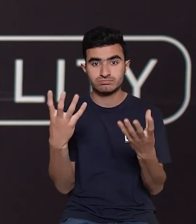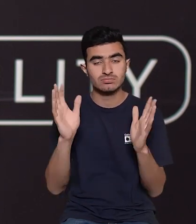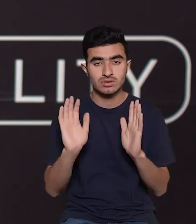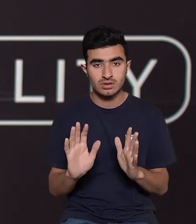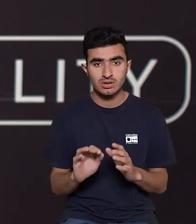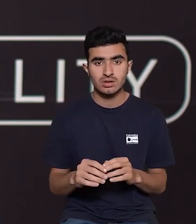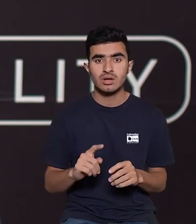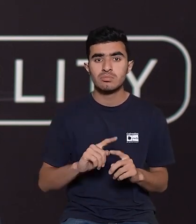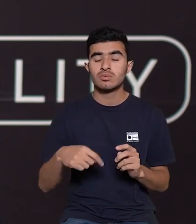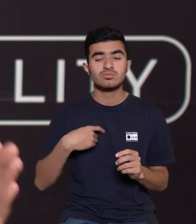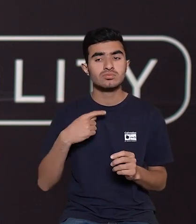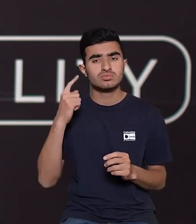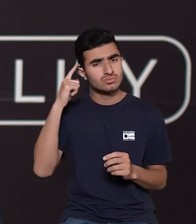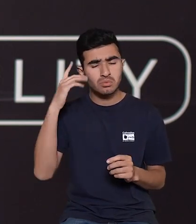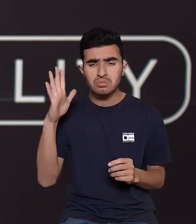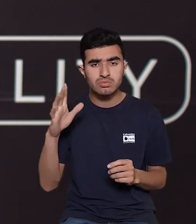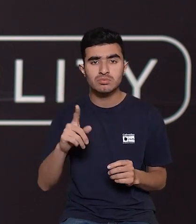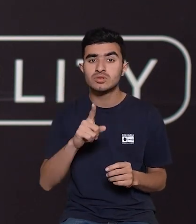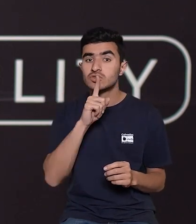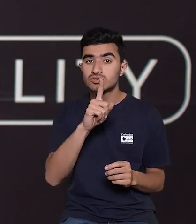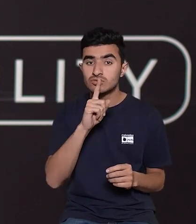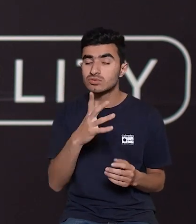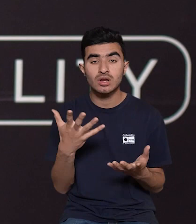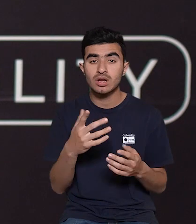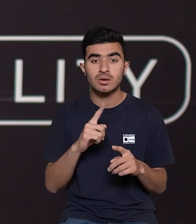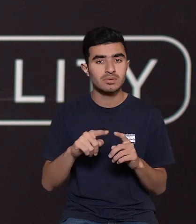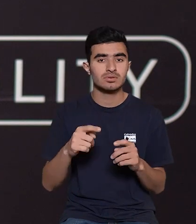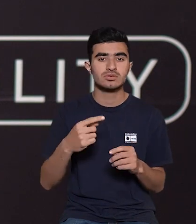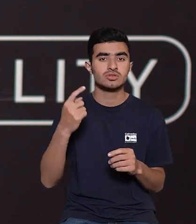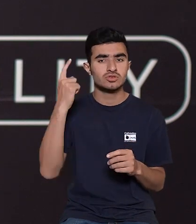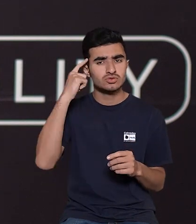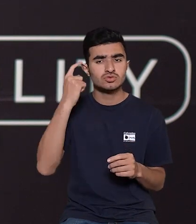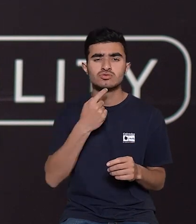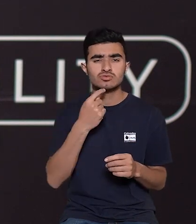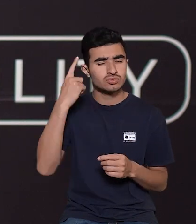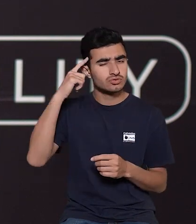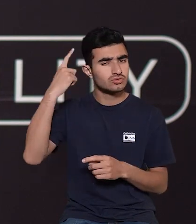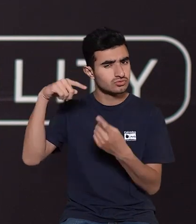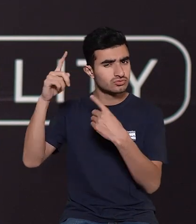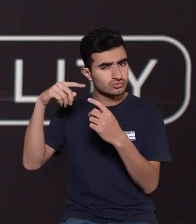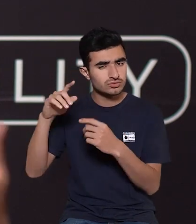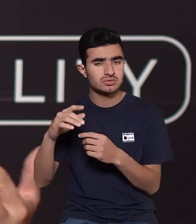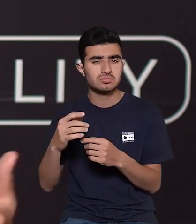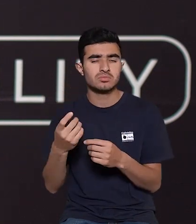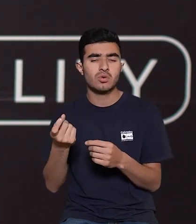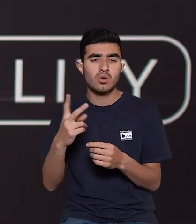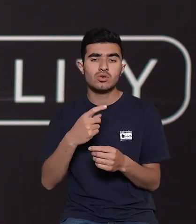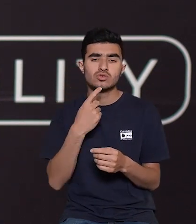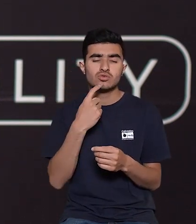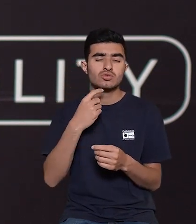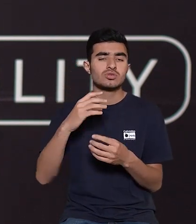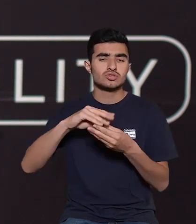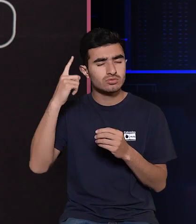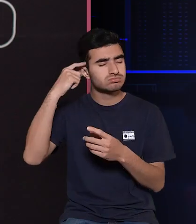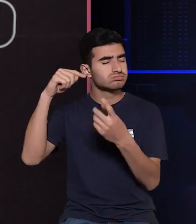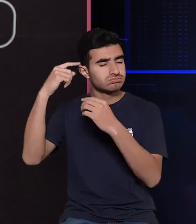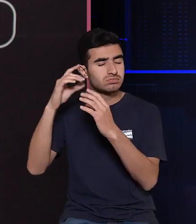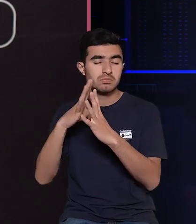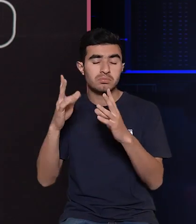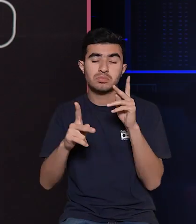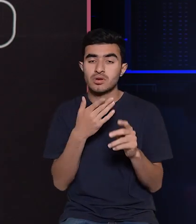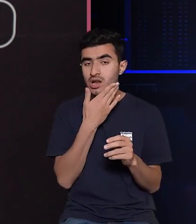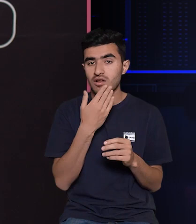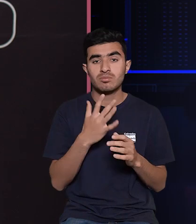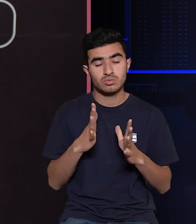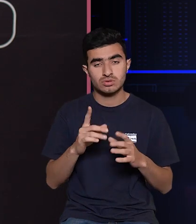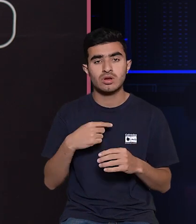that doesn't stick clearly to one mode of literary expression. We don't think of realism as the only respectable genre